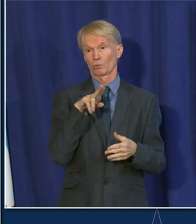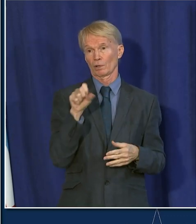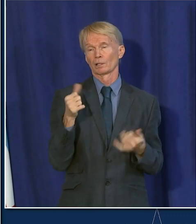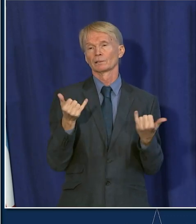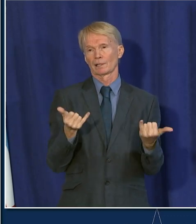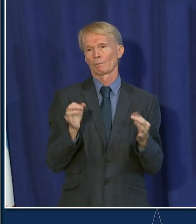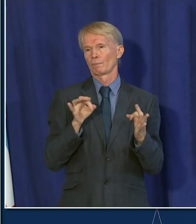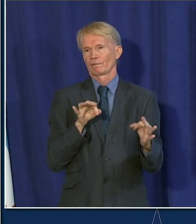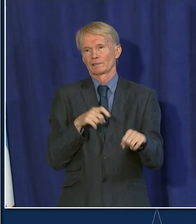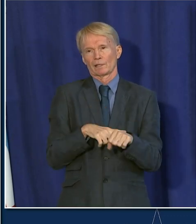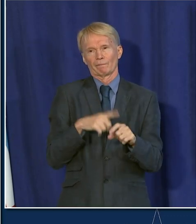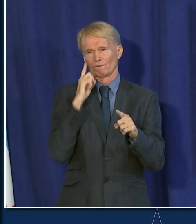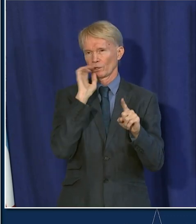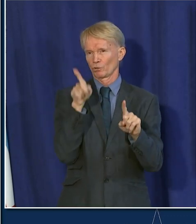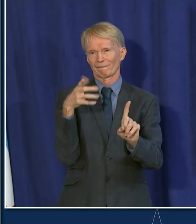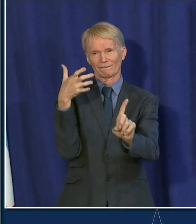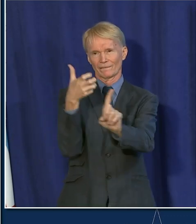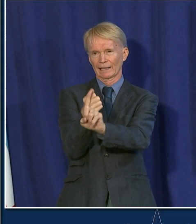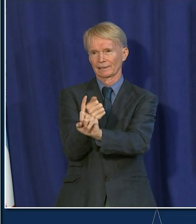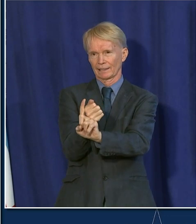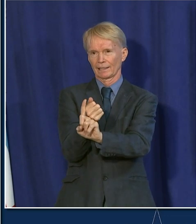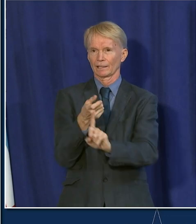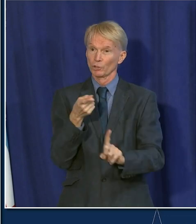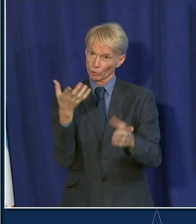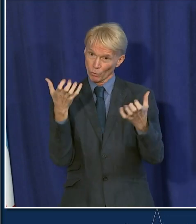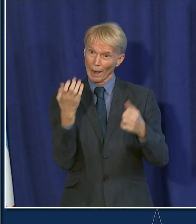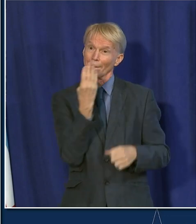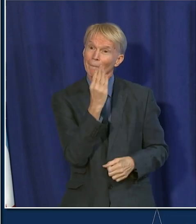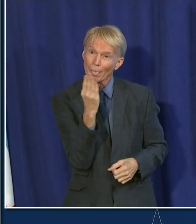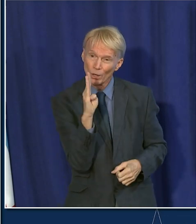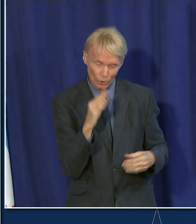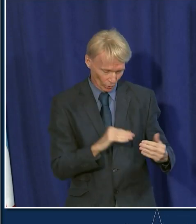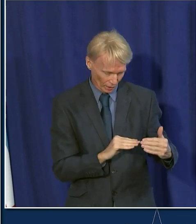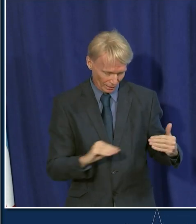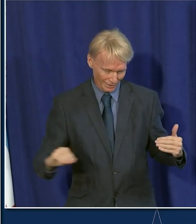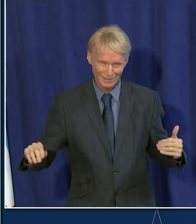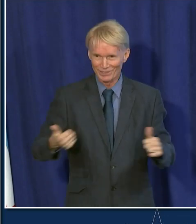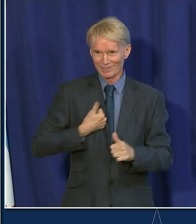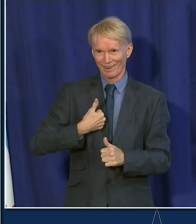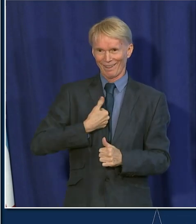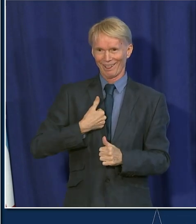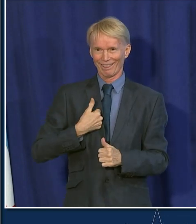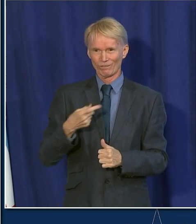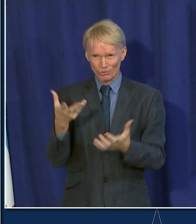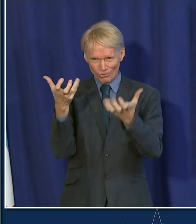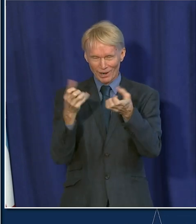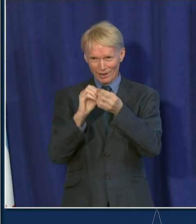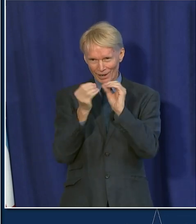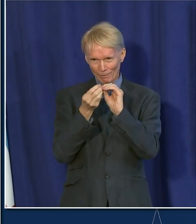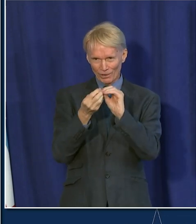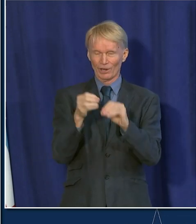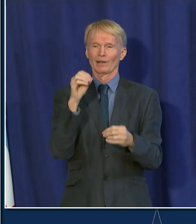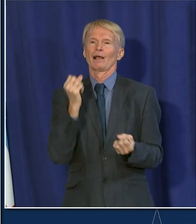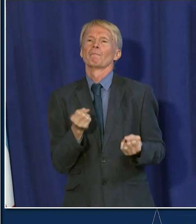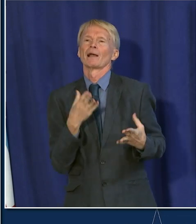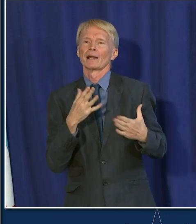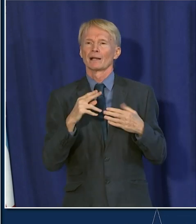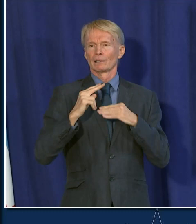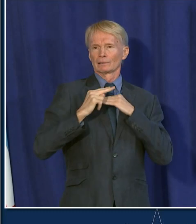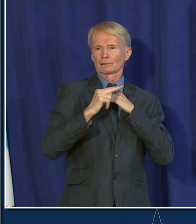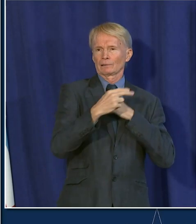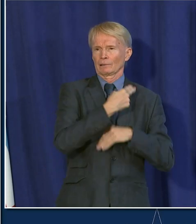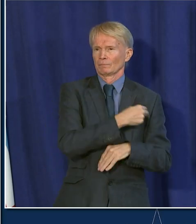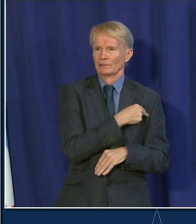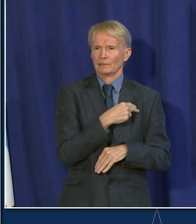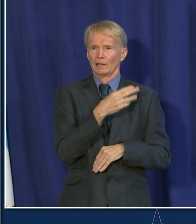is the time to get that vaccine. You want to be a blue line on these graphs. You want your risk of cases, hospitalizations, and deaths to